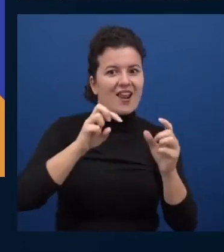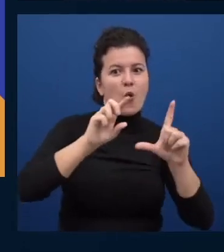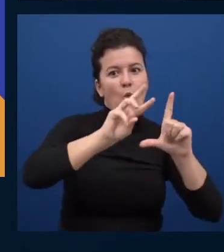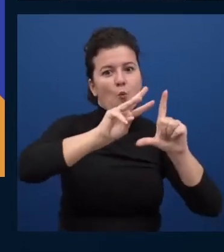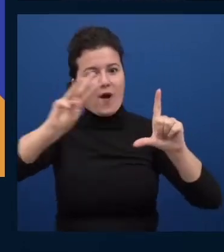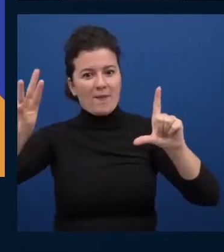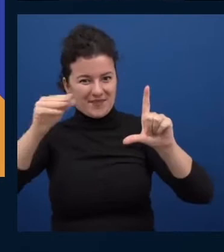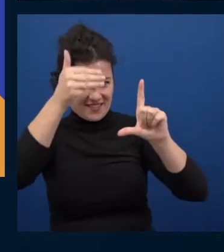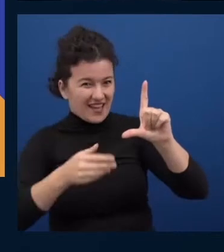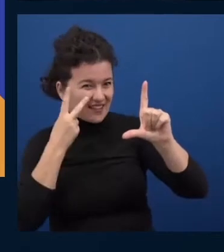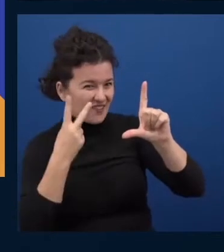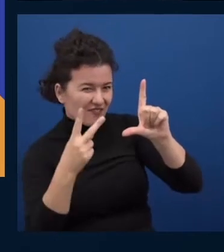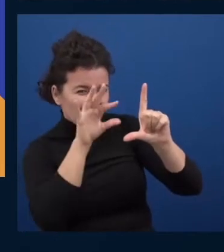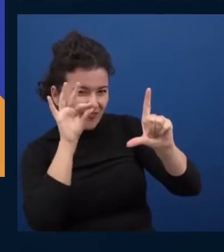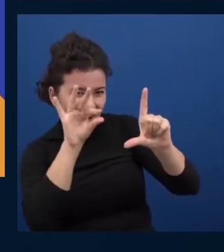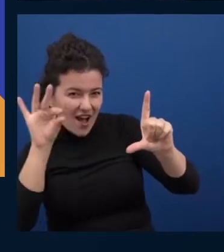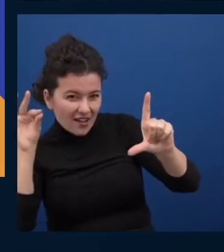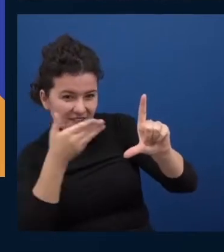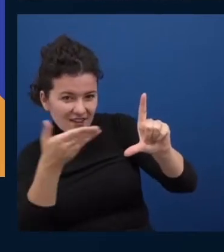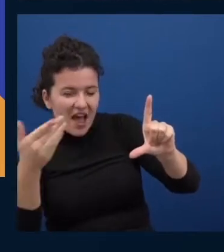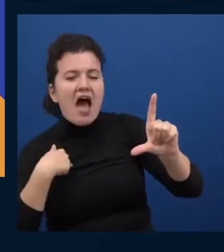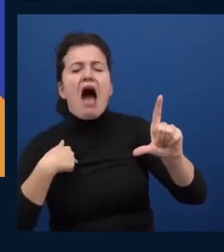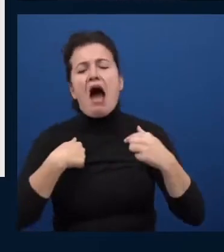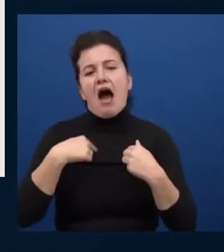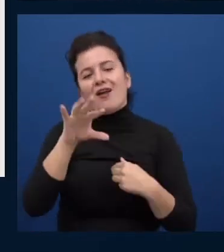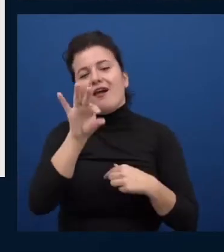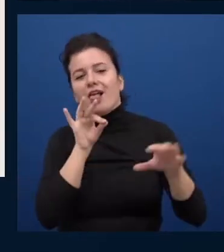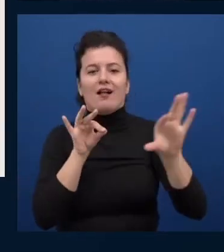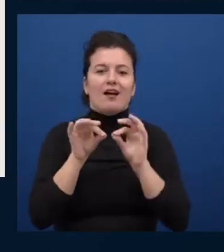just highlight a couple of things and give you some pointers.